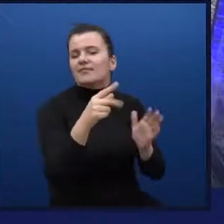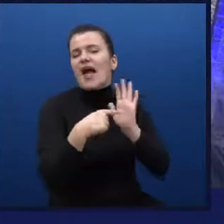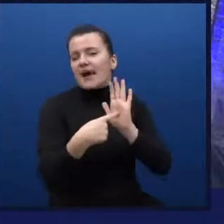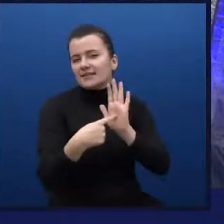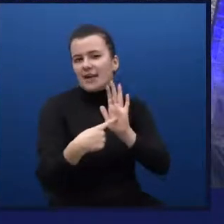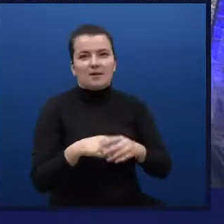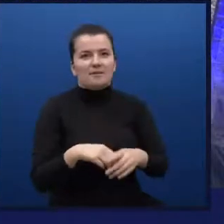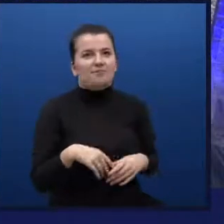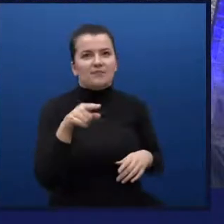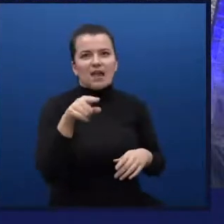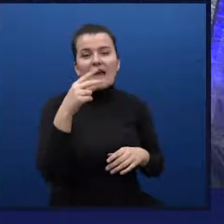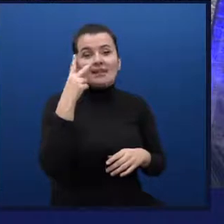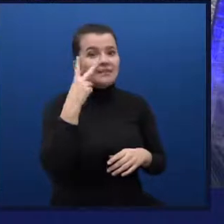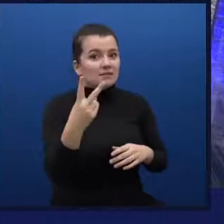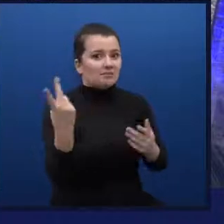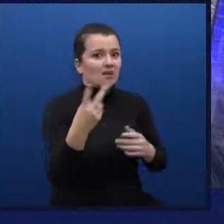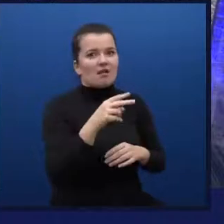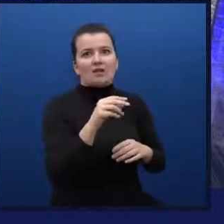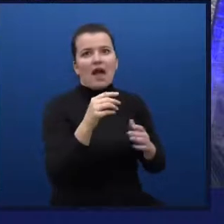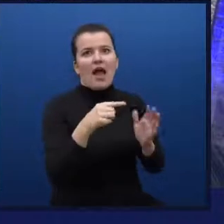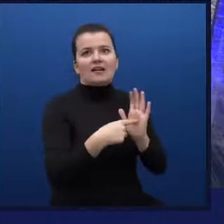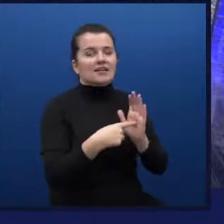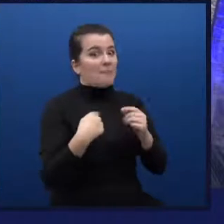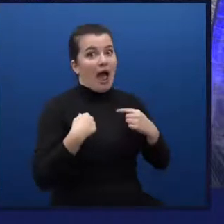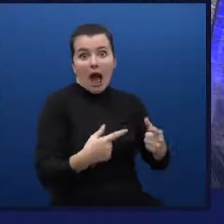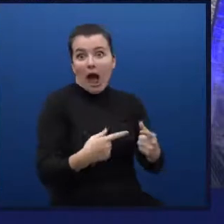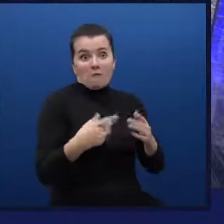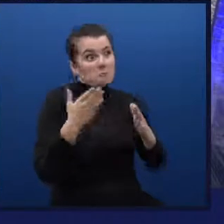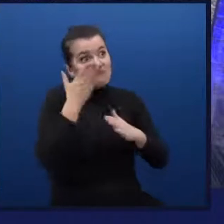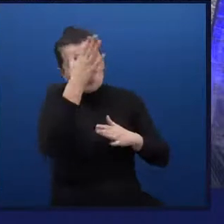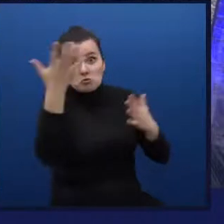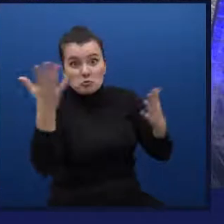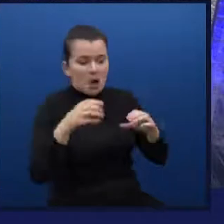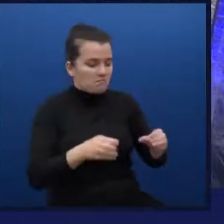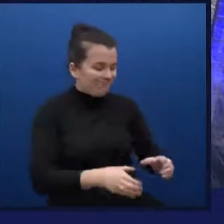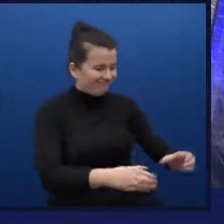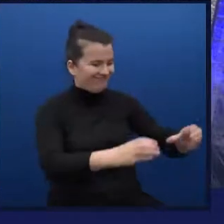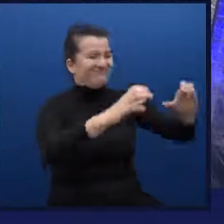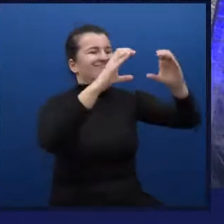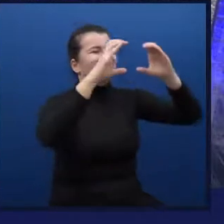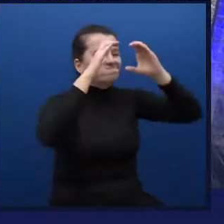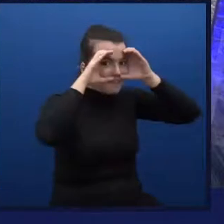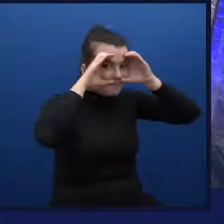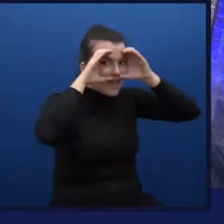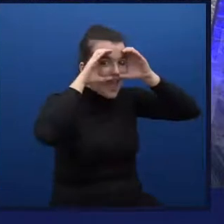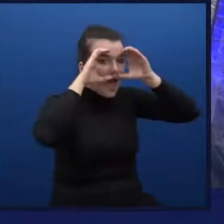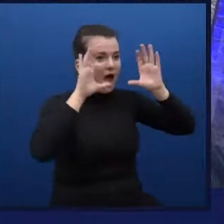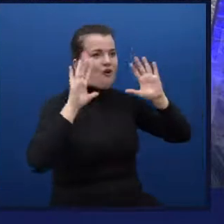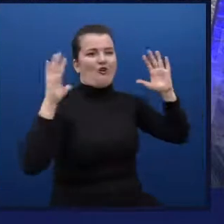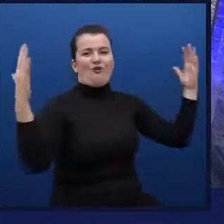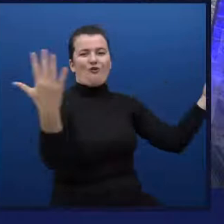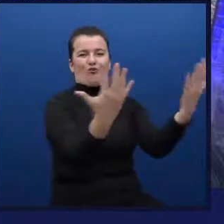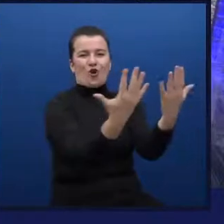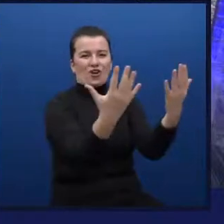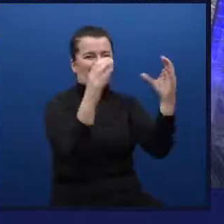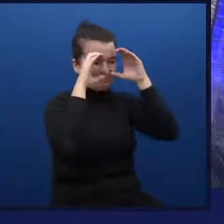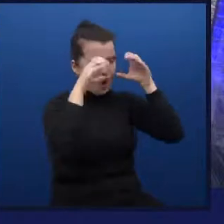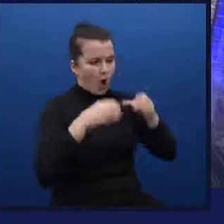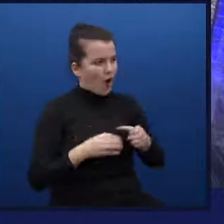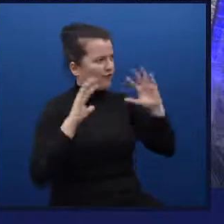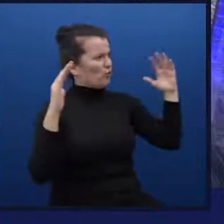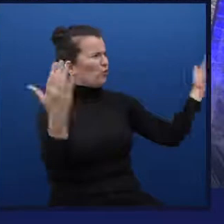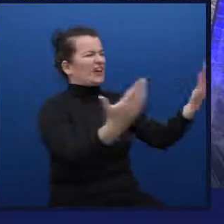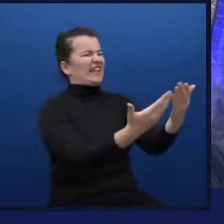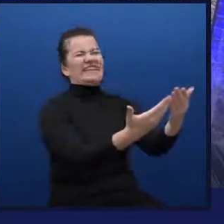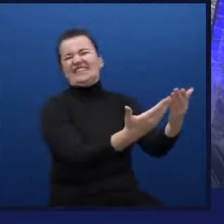now a future where I can put on a headset and reskin my work environment? So